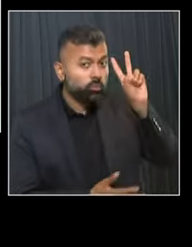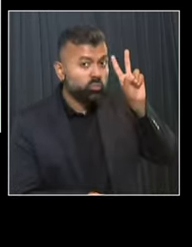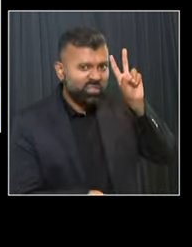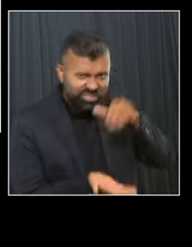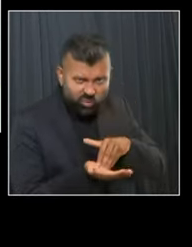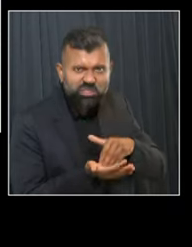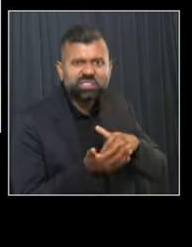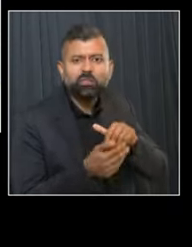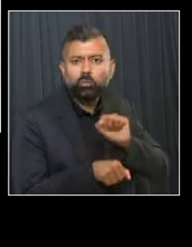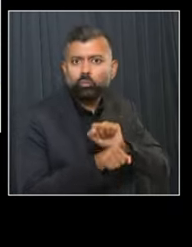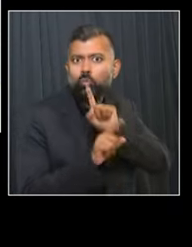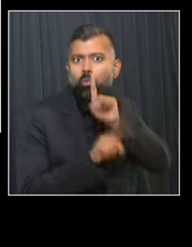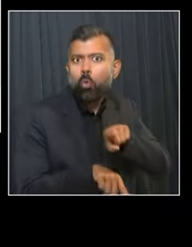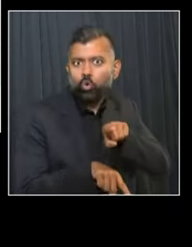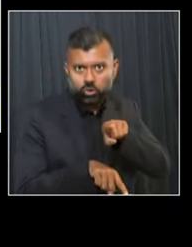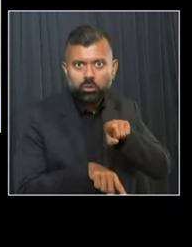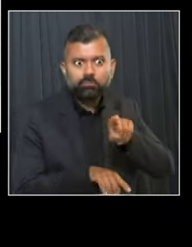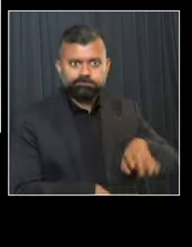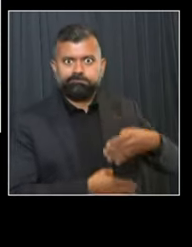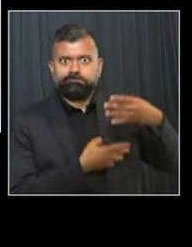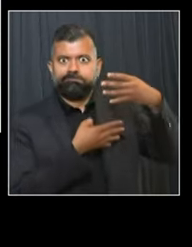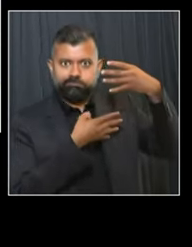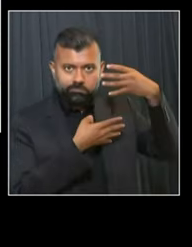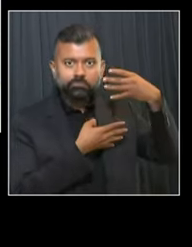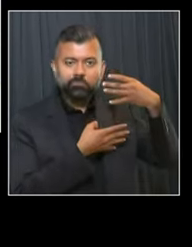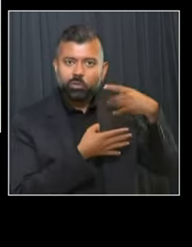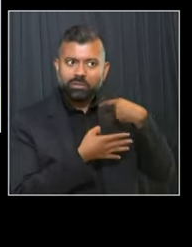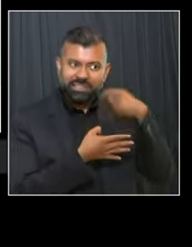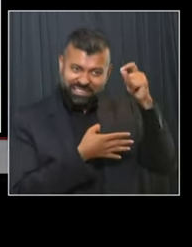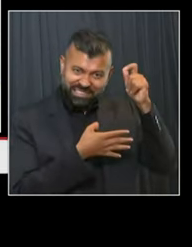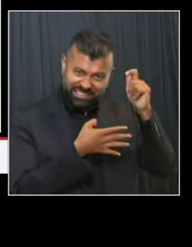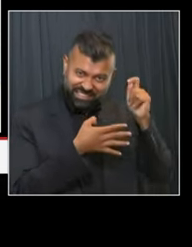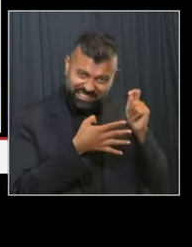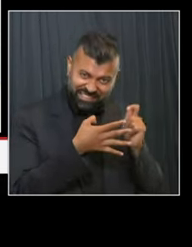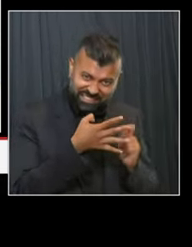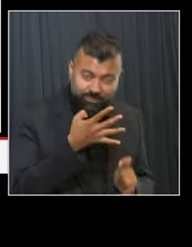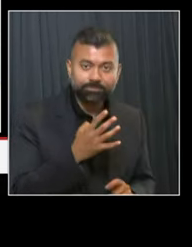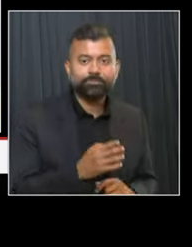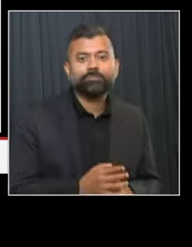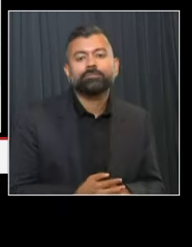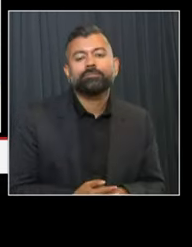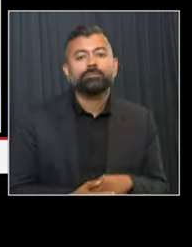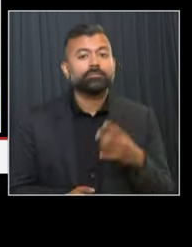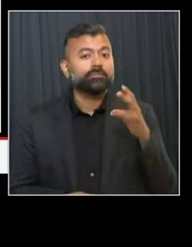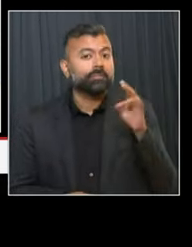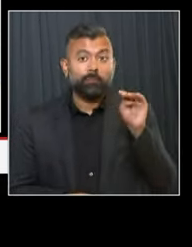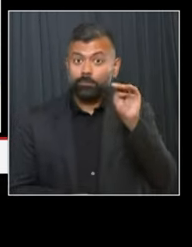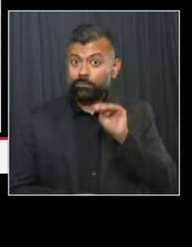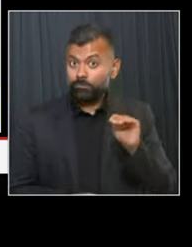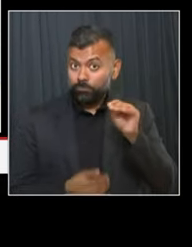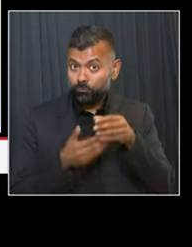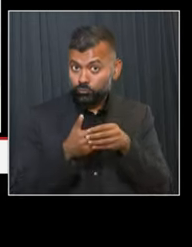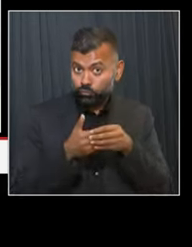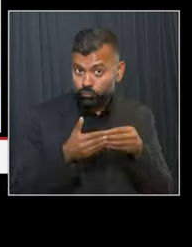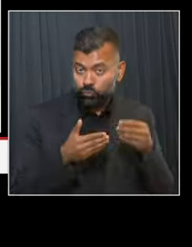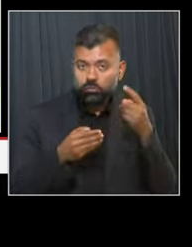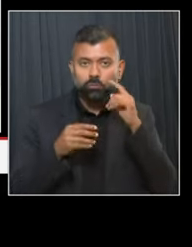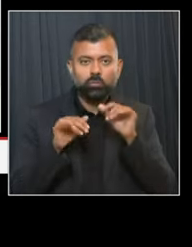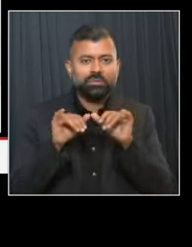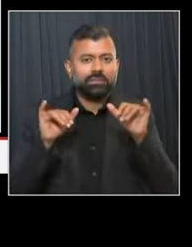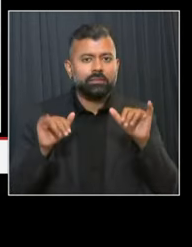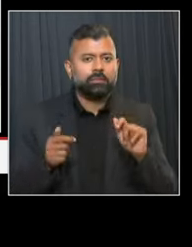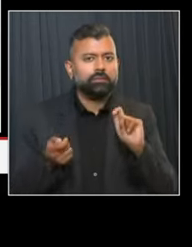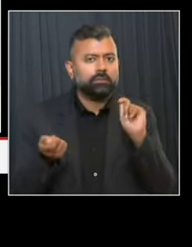this is a major investment for us. $17 million for critical system replacements at our over 700 owned